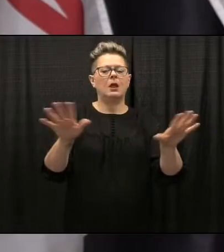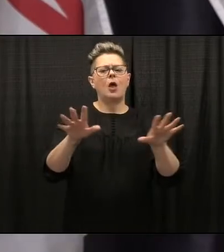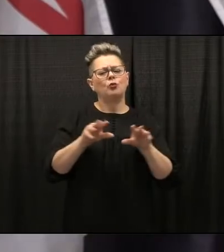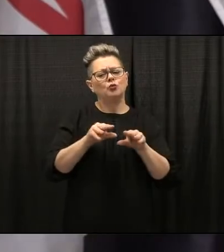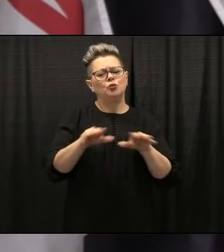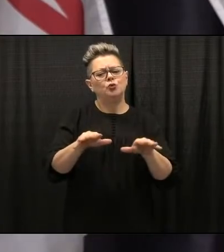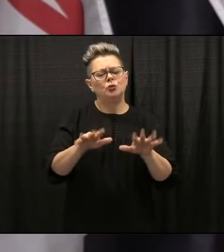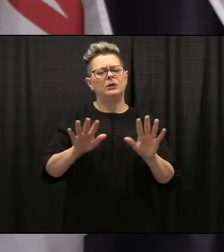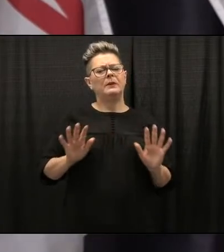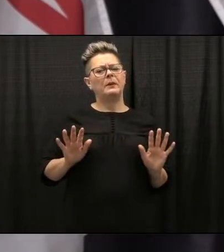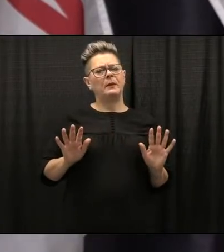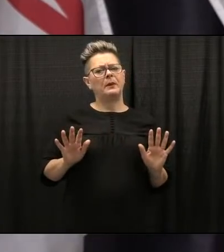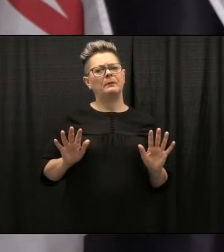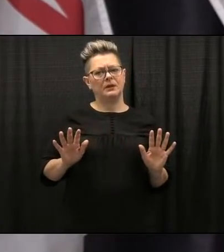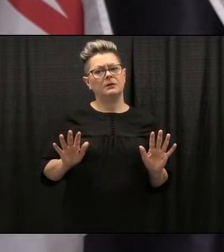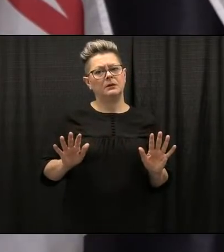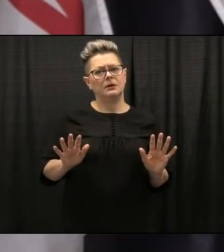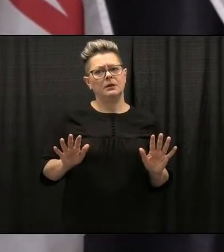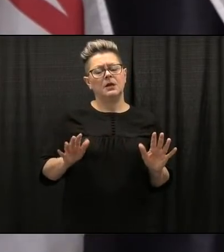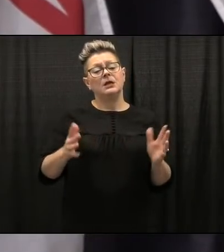see